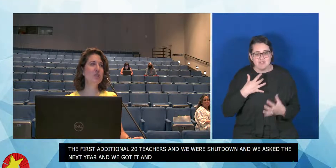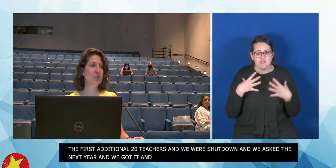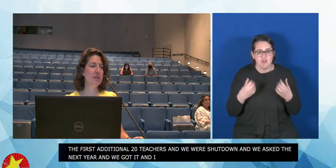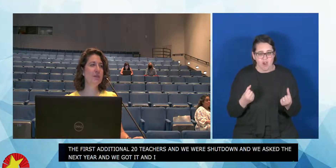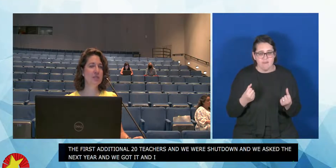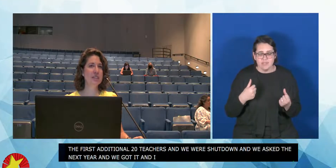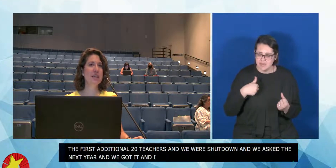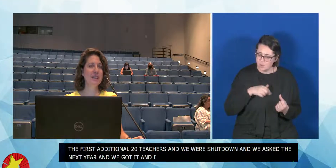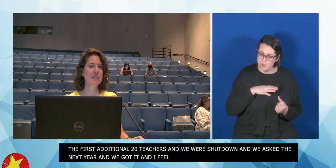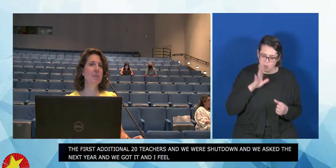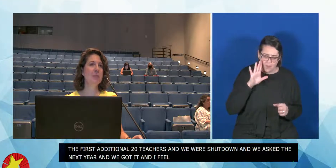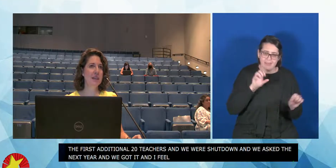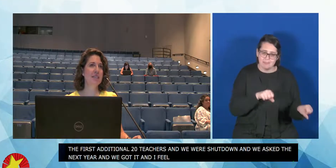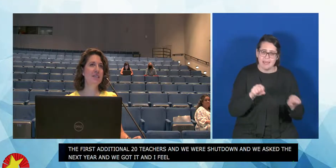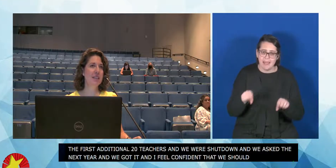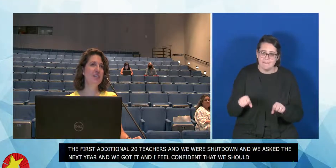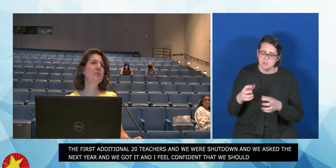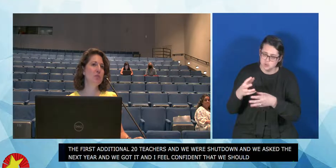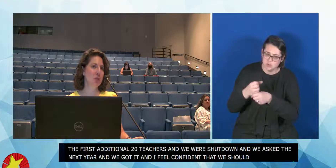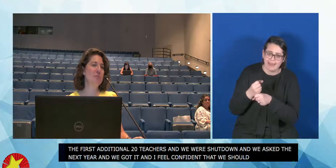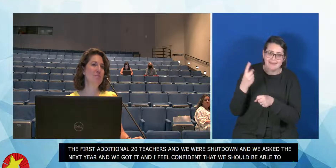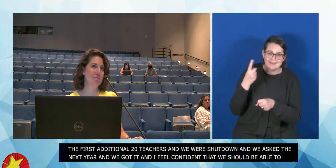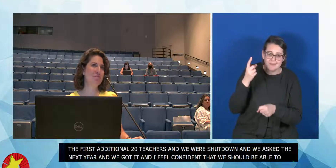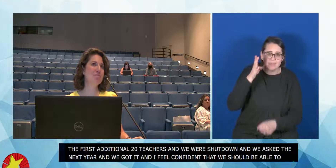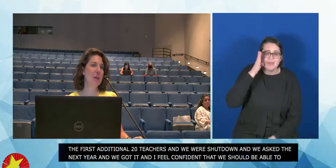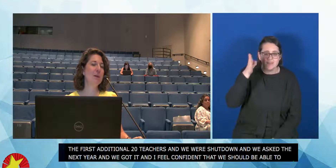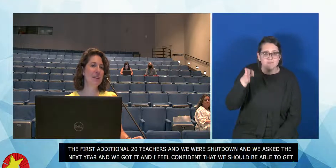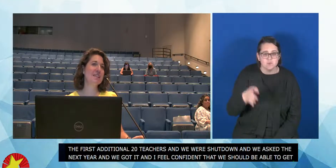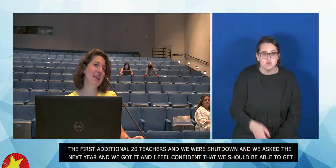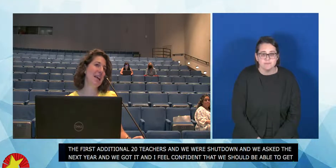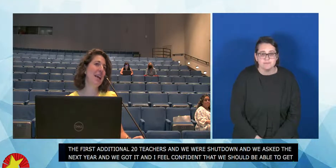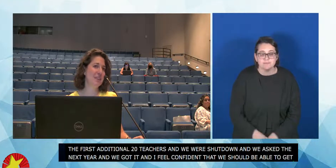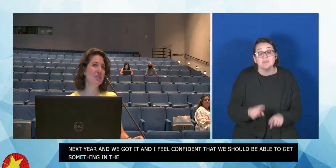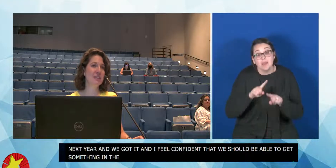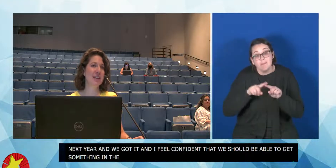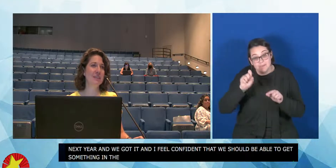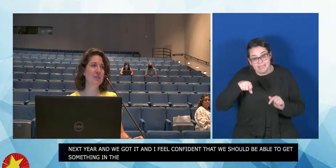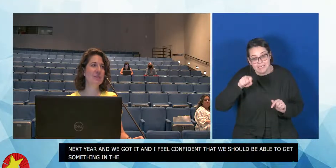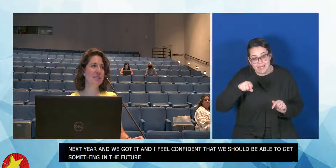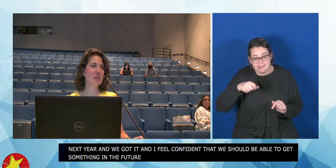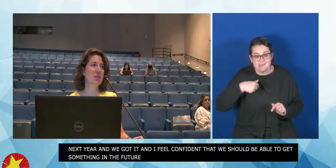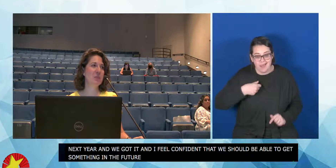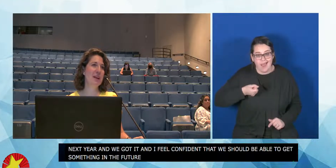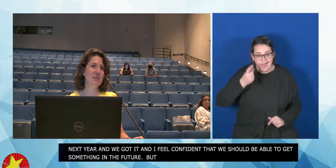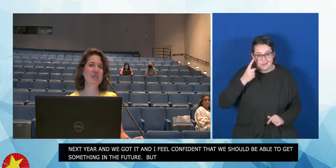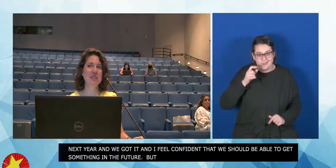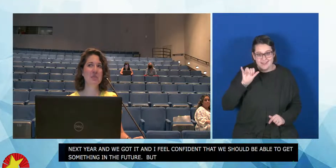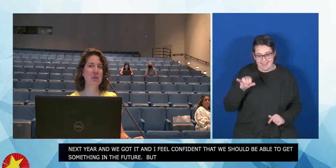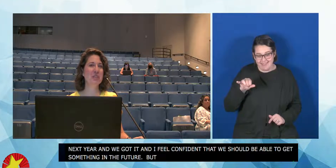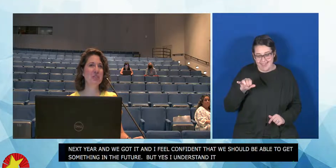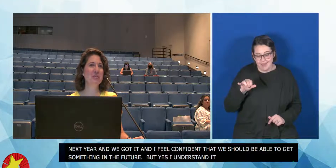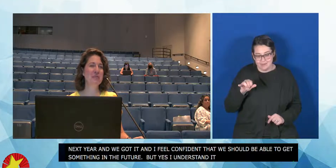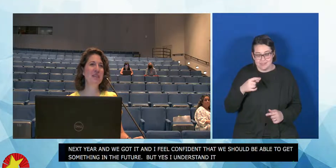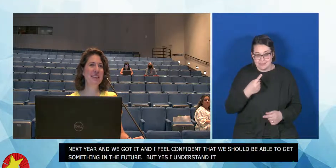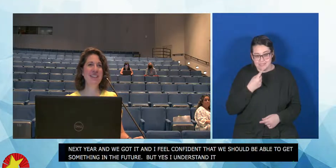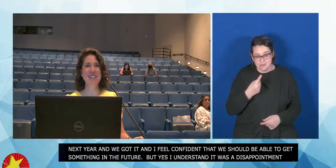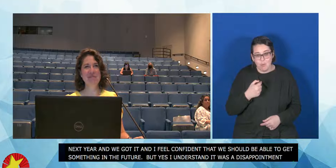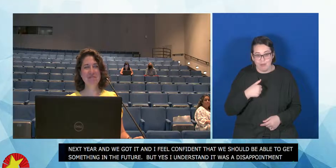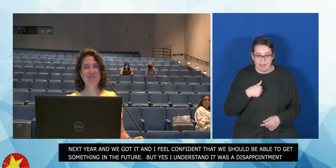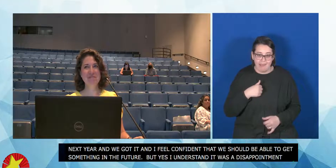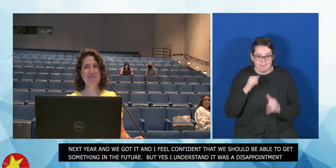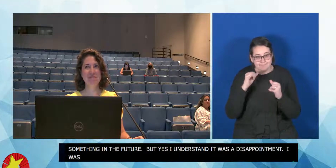we should be able to get something in the future. But yes, I understand it was a disappointment. I was disappointed too.